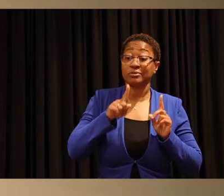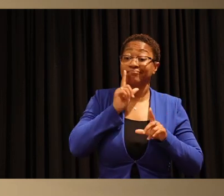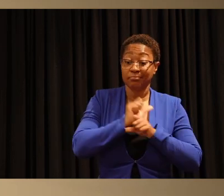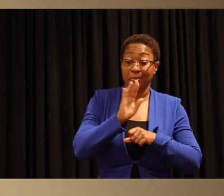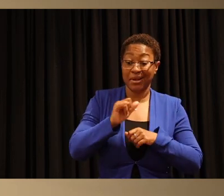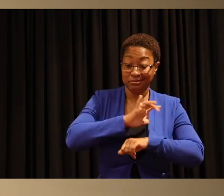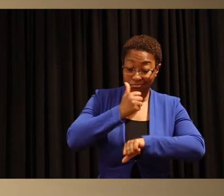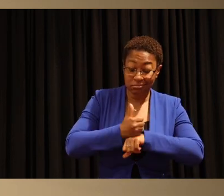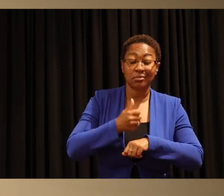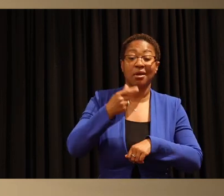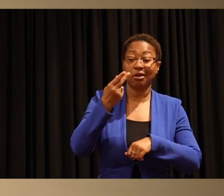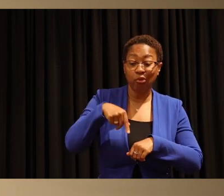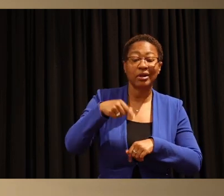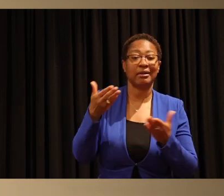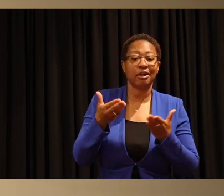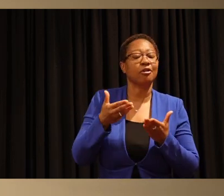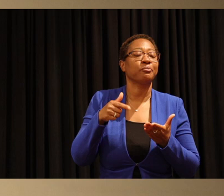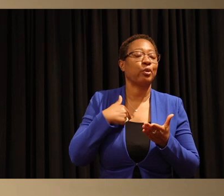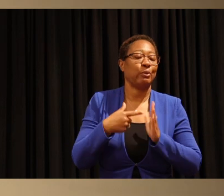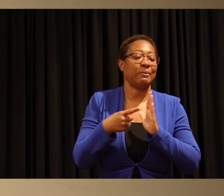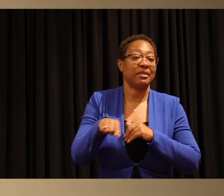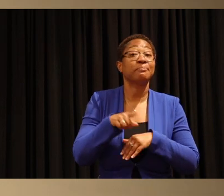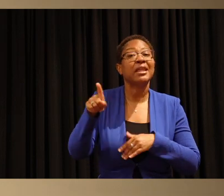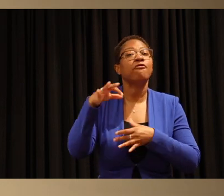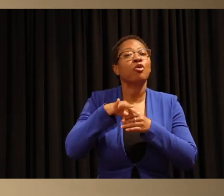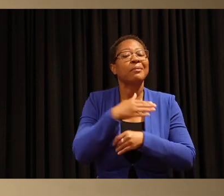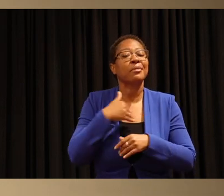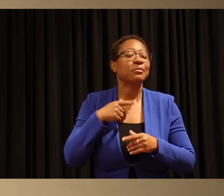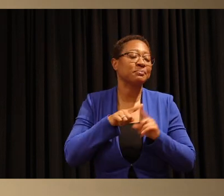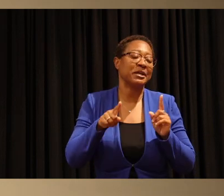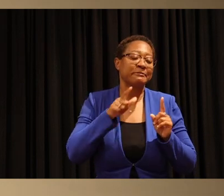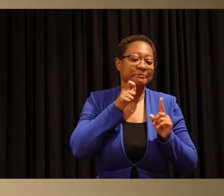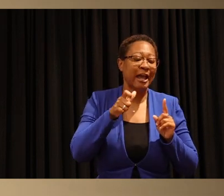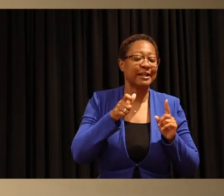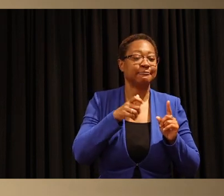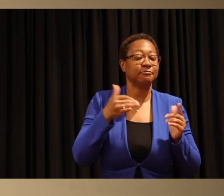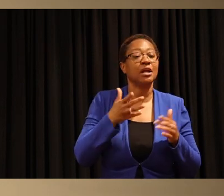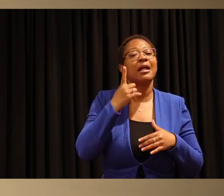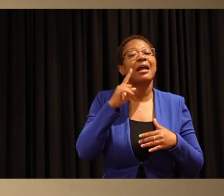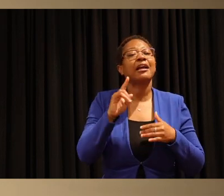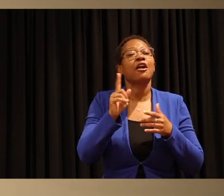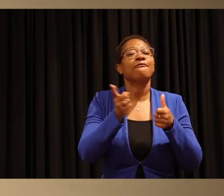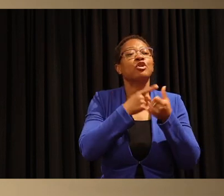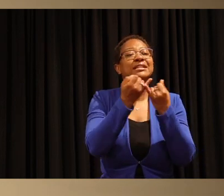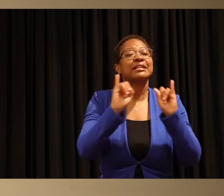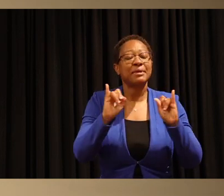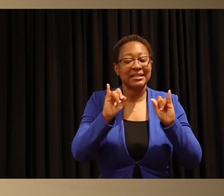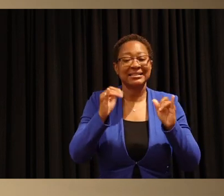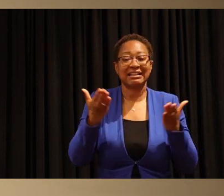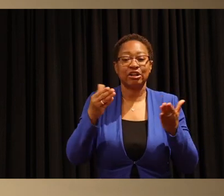Some of them are members, but they're not voting members. But we represent the banks like First Independence here in town,